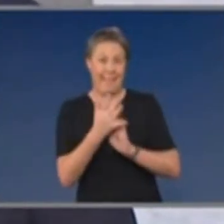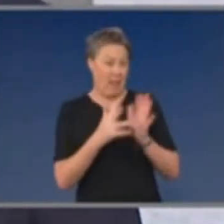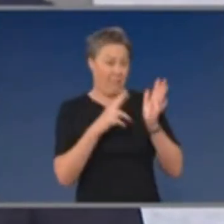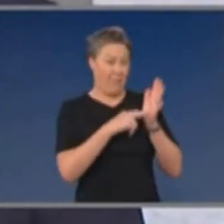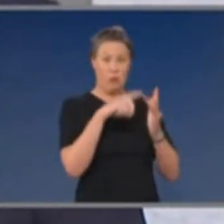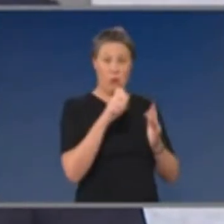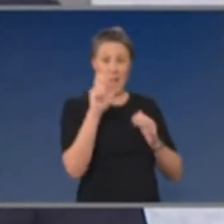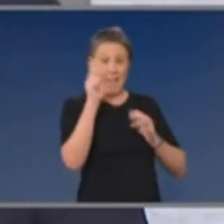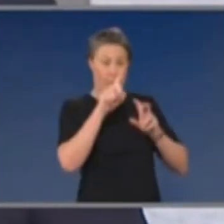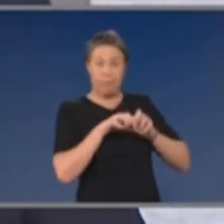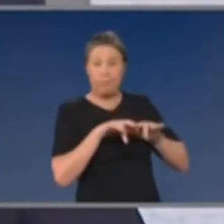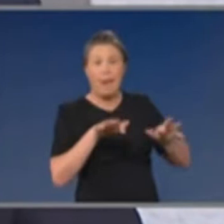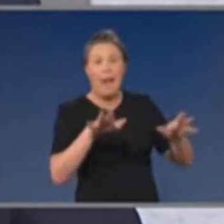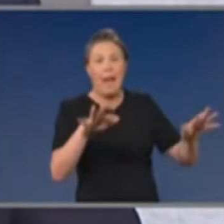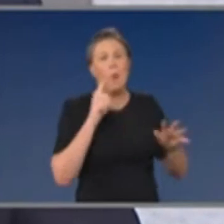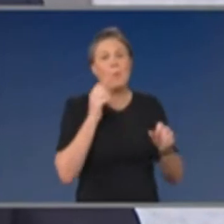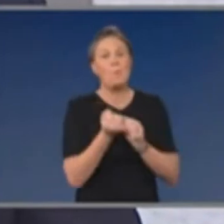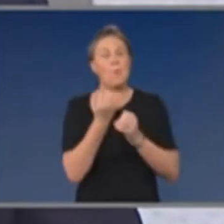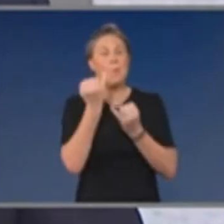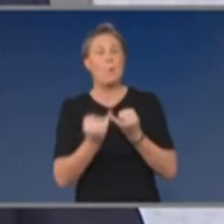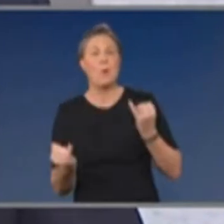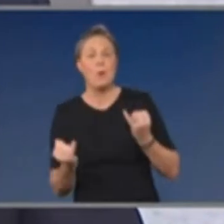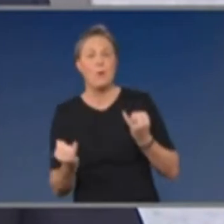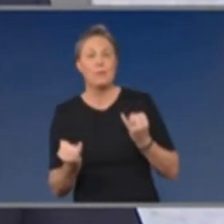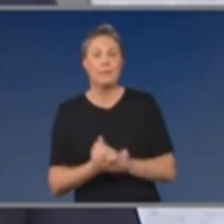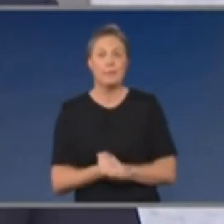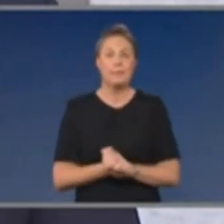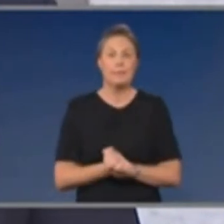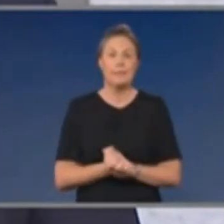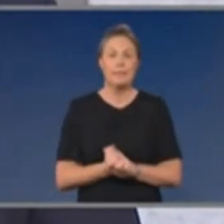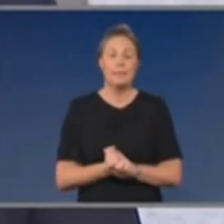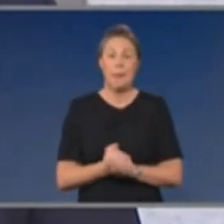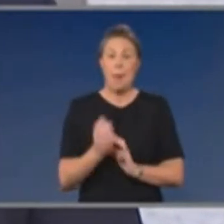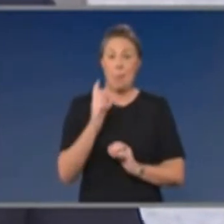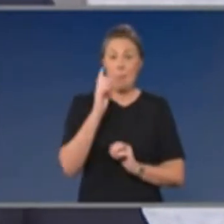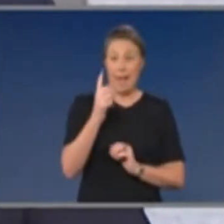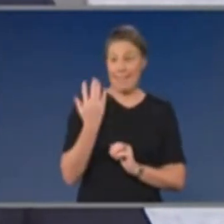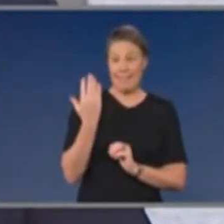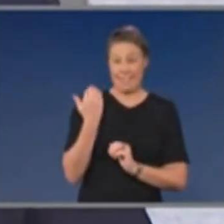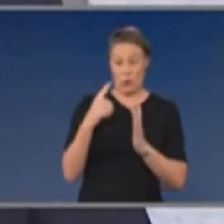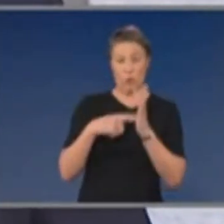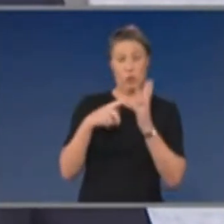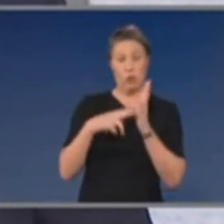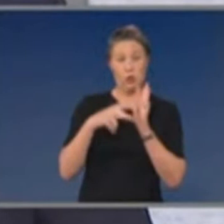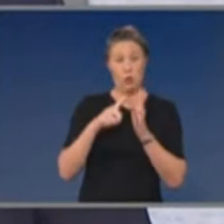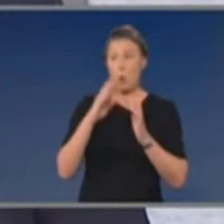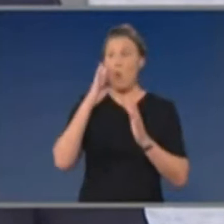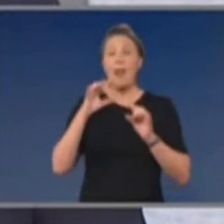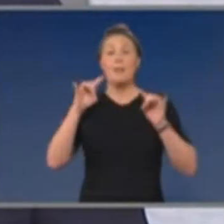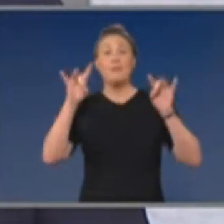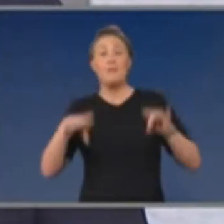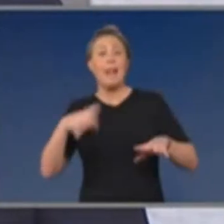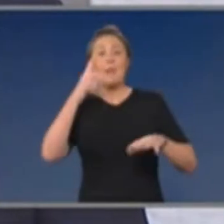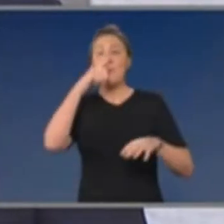in Victoria. But what it has demonstrated in June, that as Australia has opened up again,